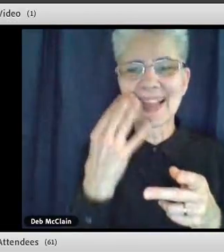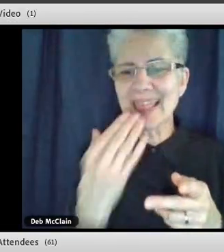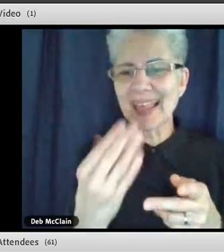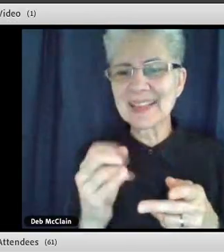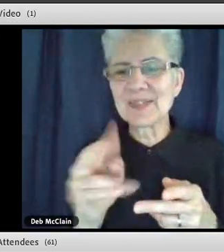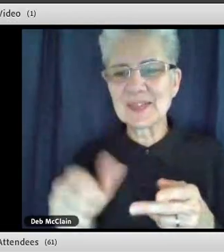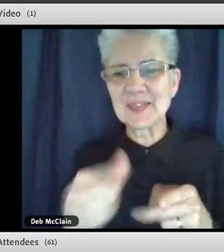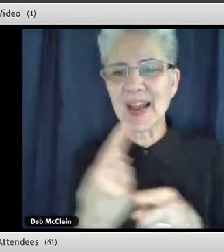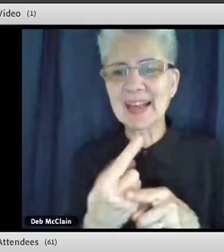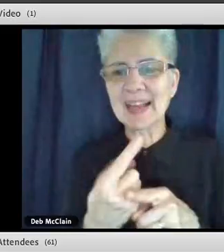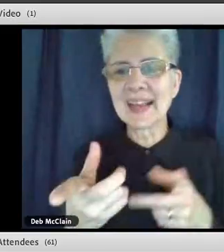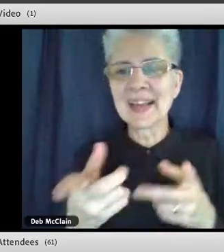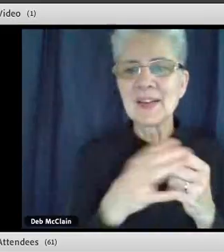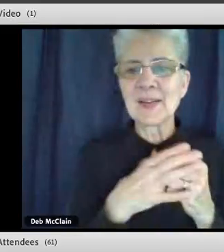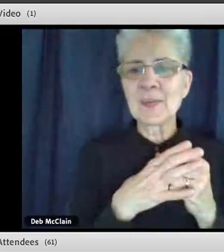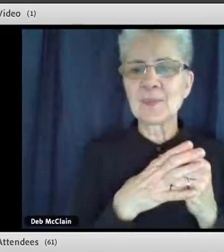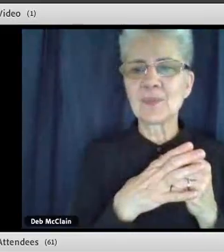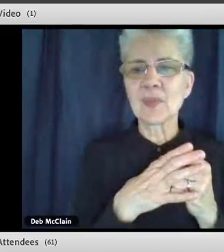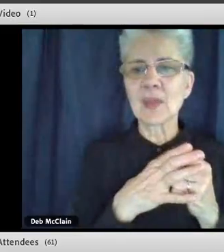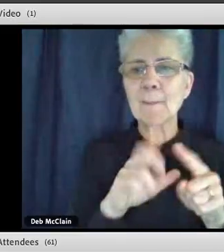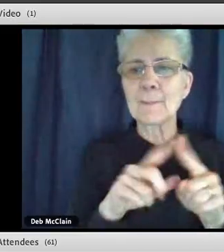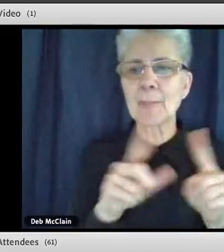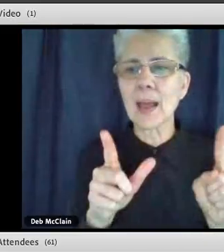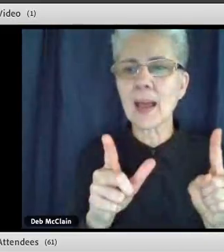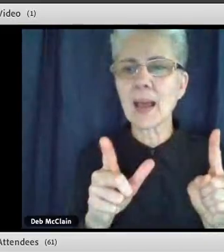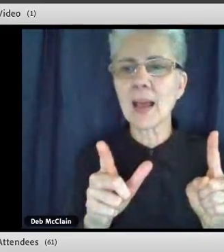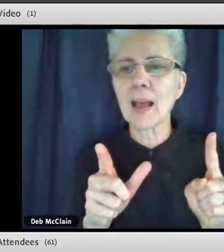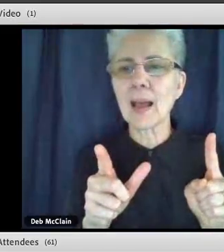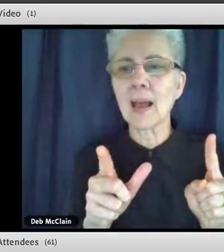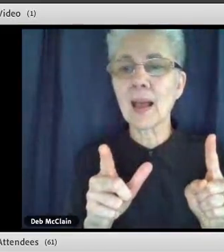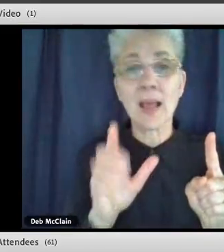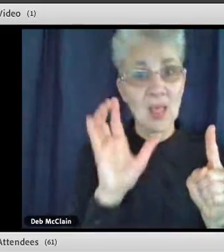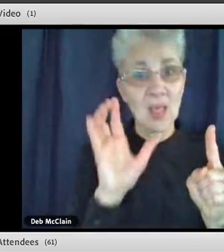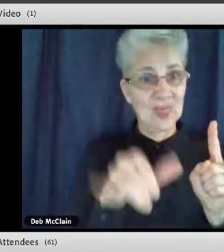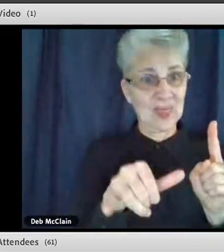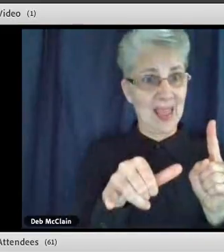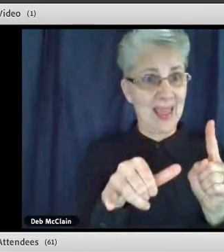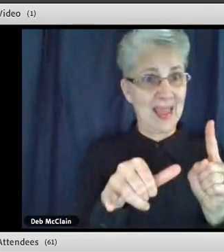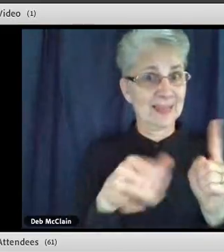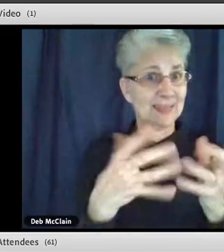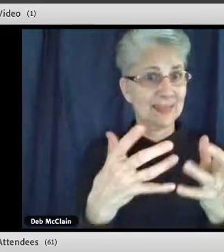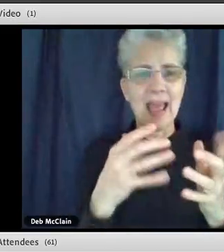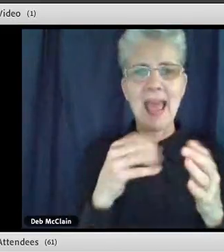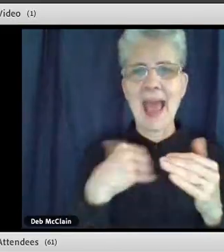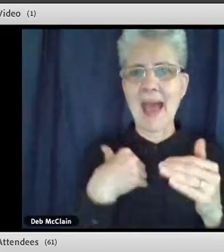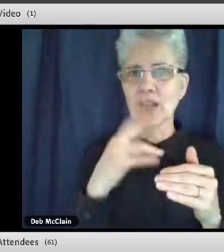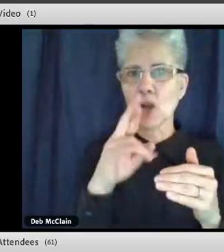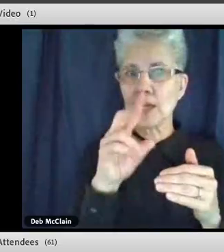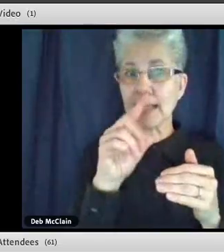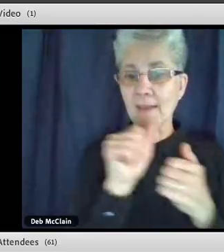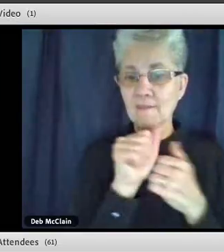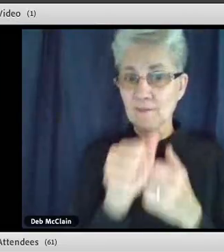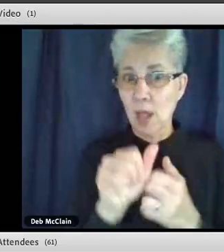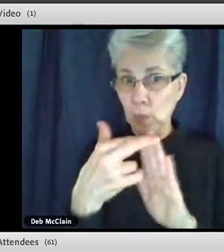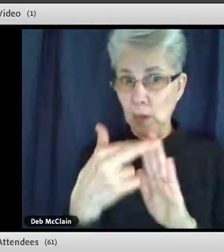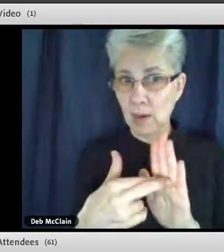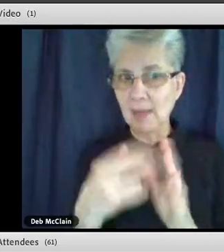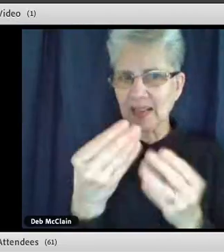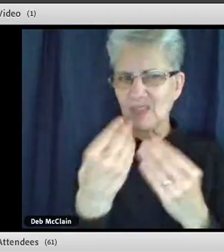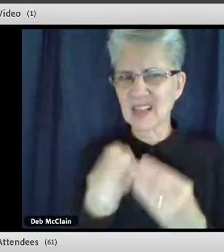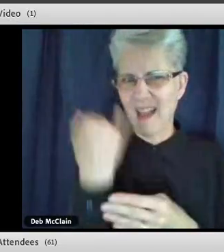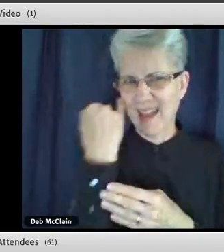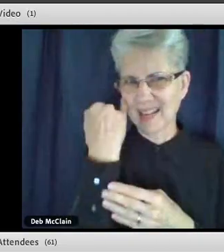But once again, this having our RDA guidelines at least gives us some idea of, like, first of all, where we should